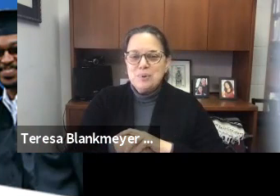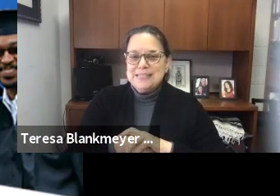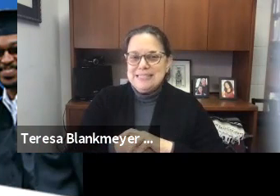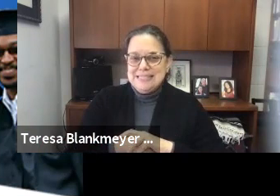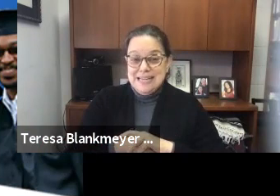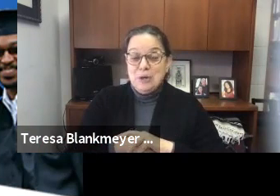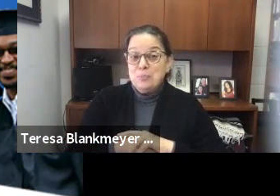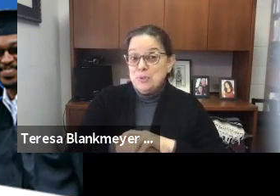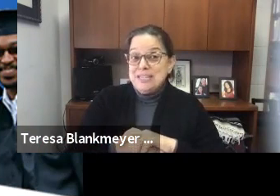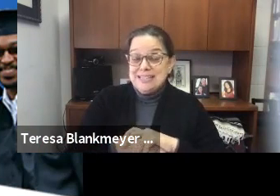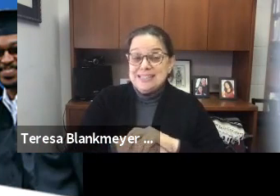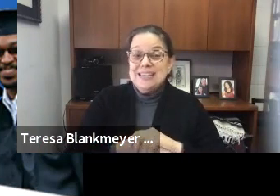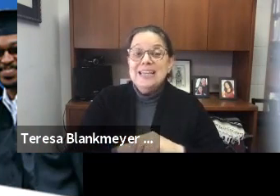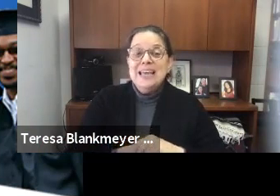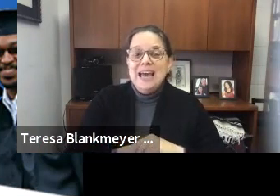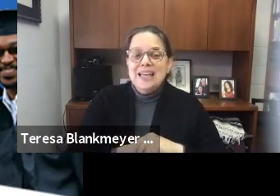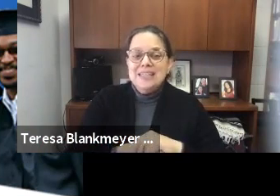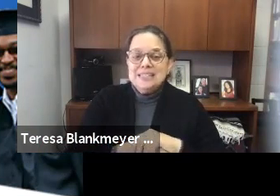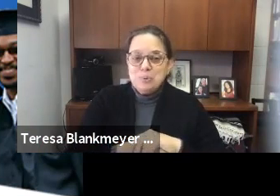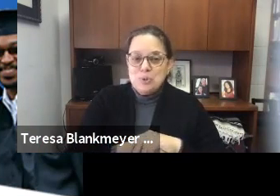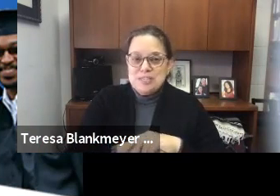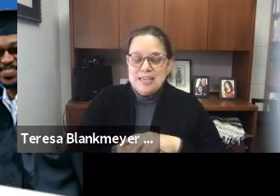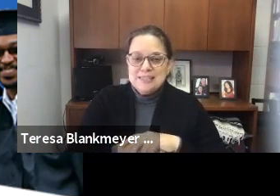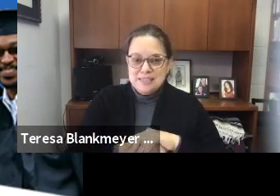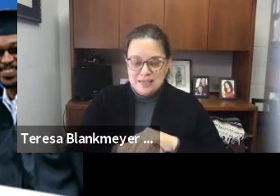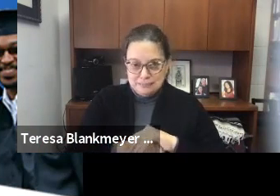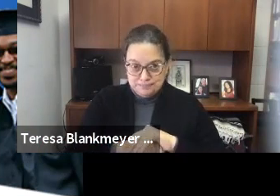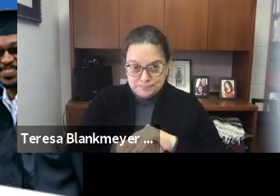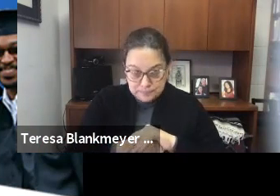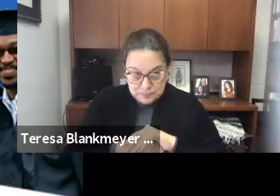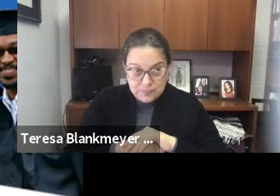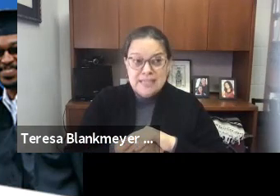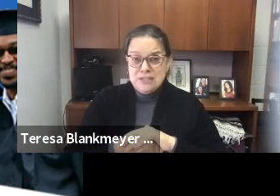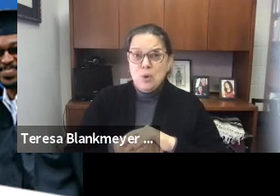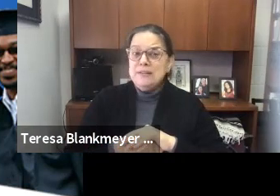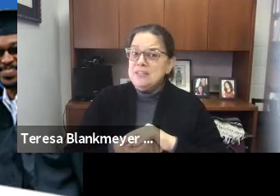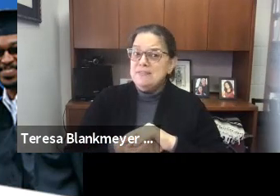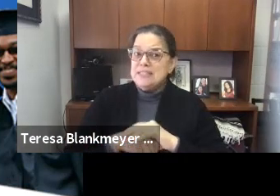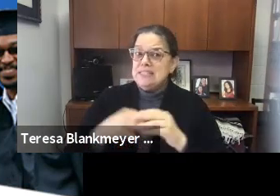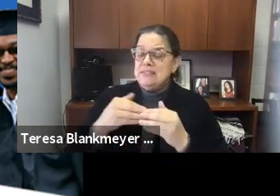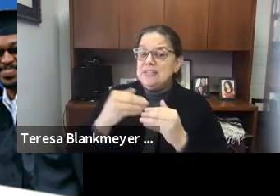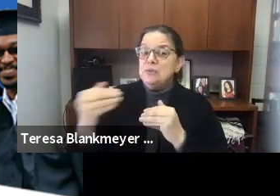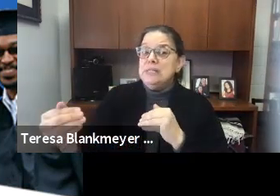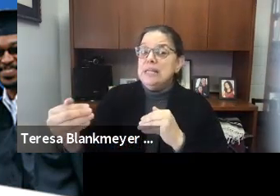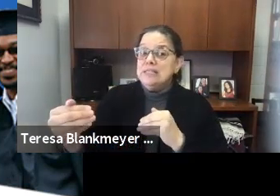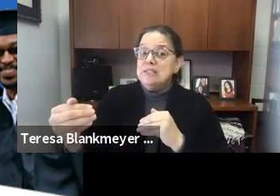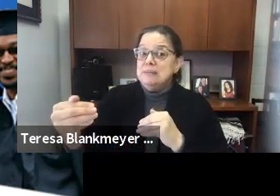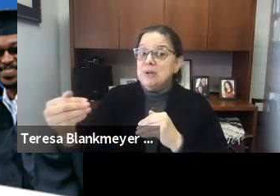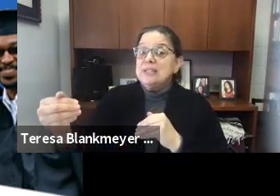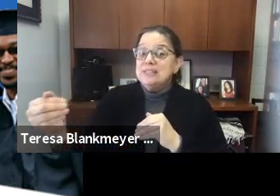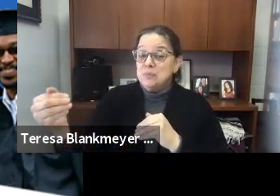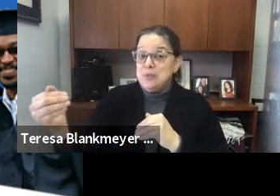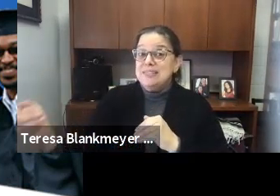Deaf President Now protests. And this protest is one of the events that eventually led